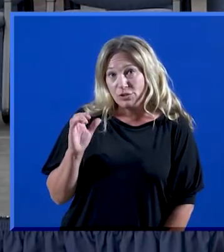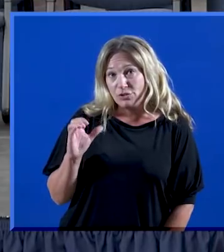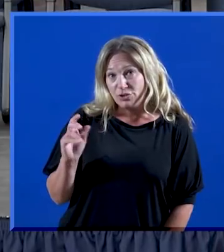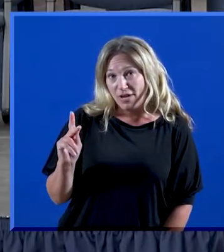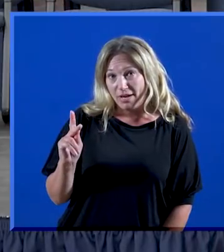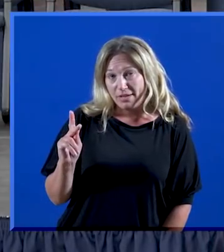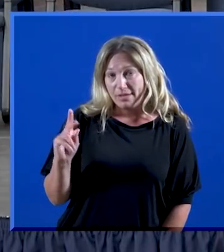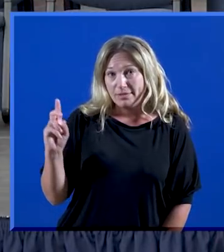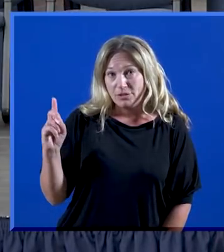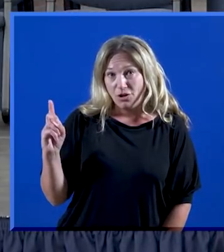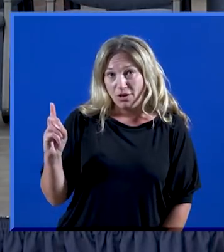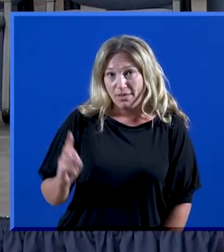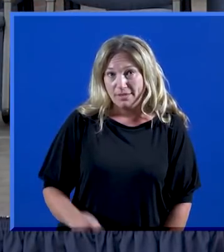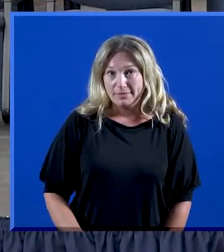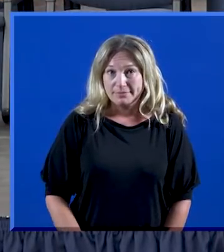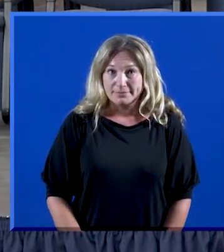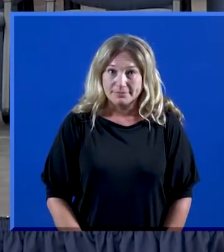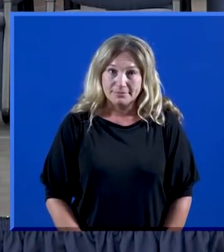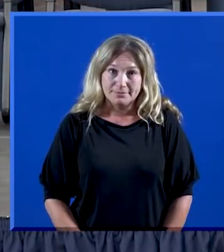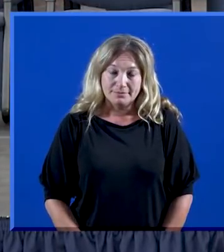Jack Donnelly.